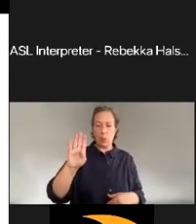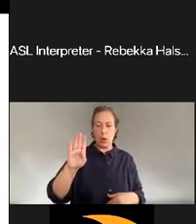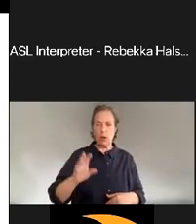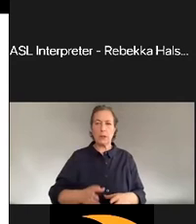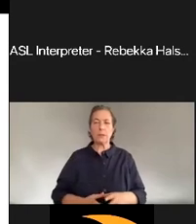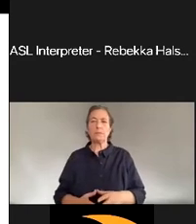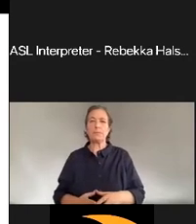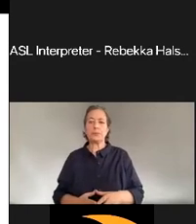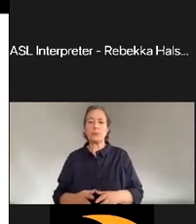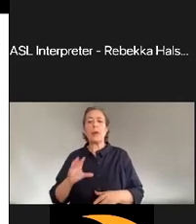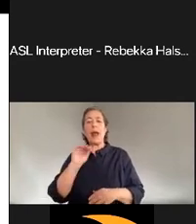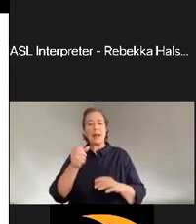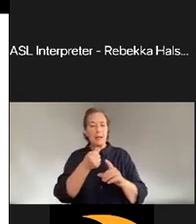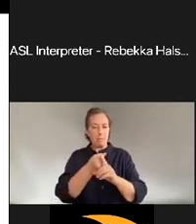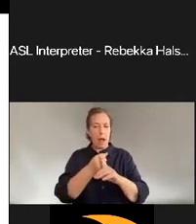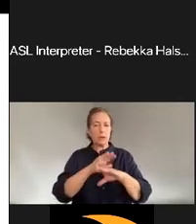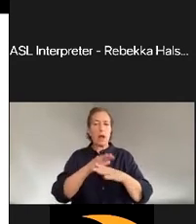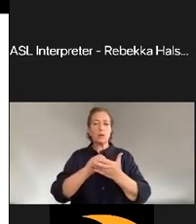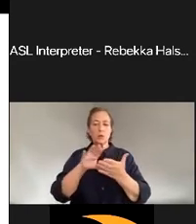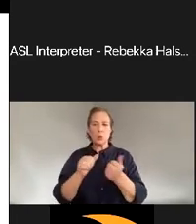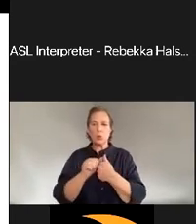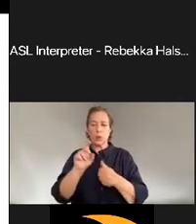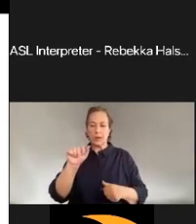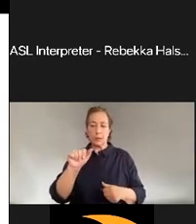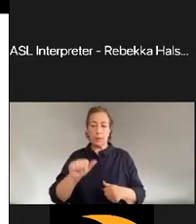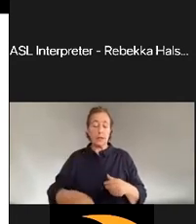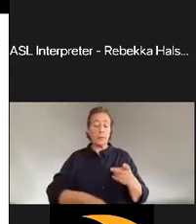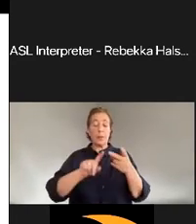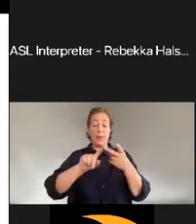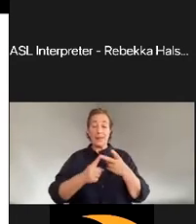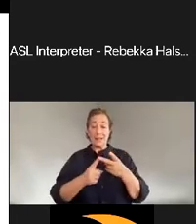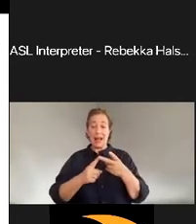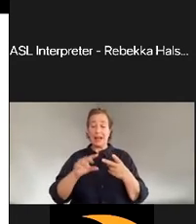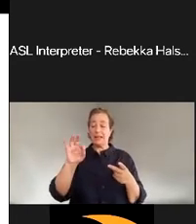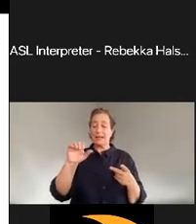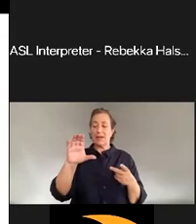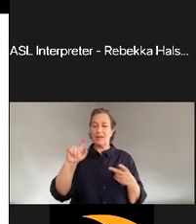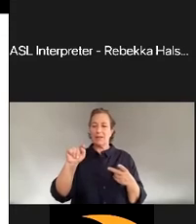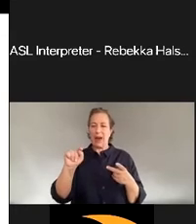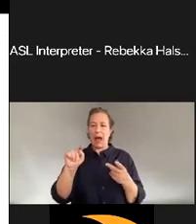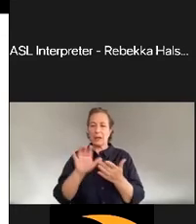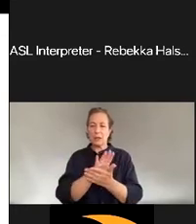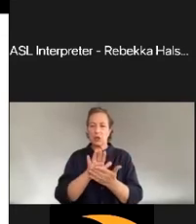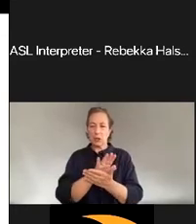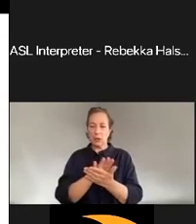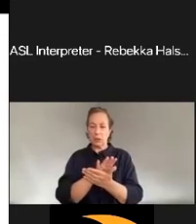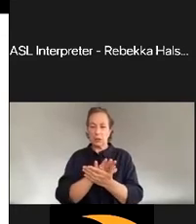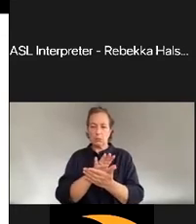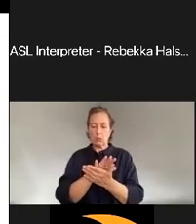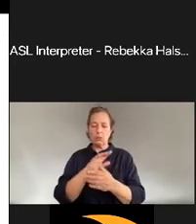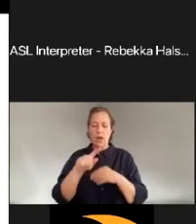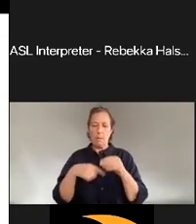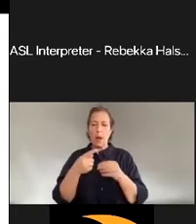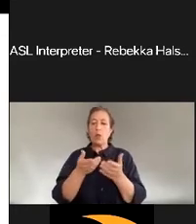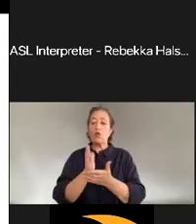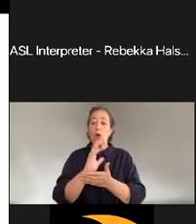their impact on students with disabilities. The second is a fact sheet which addresses the right of students with disabilities